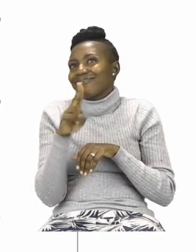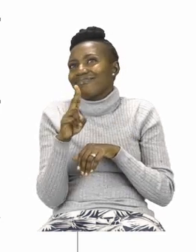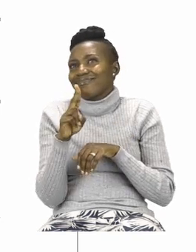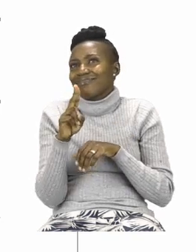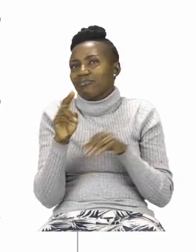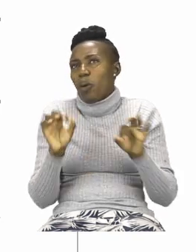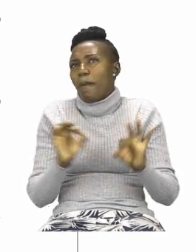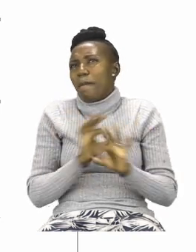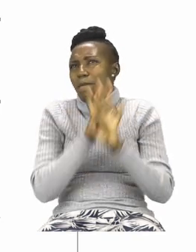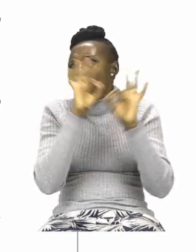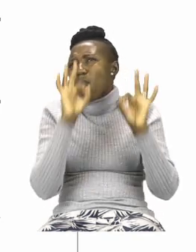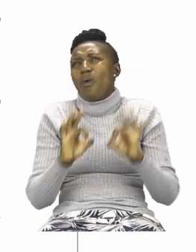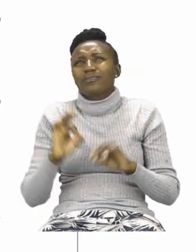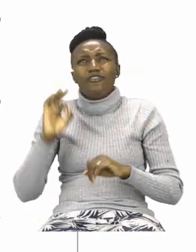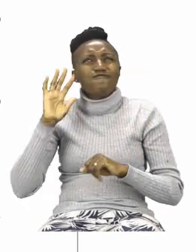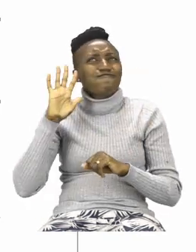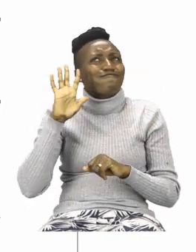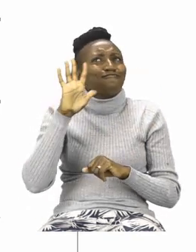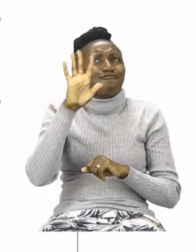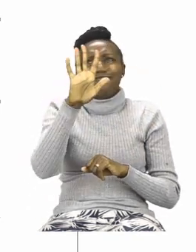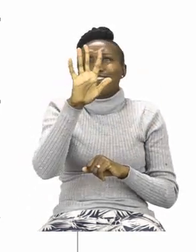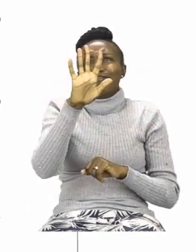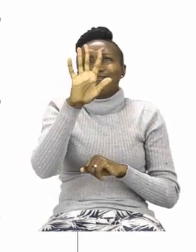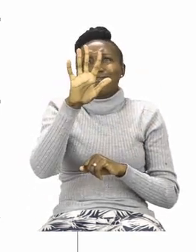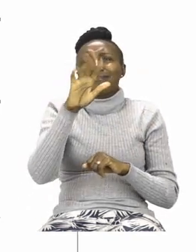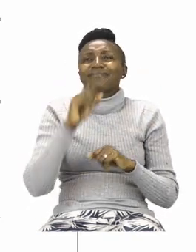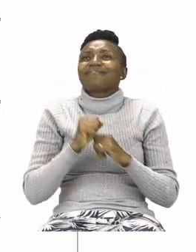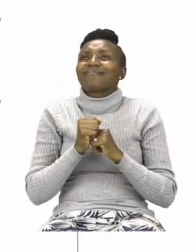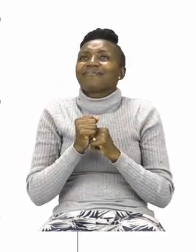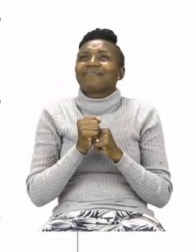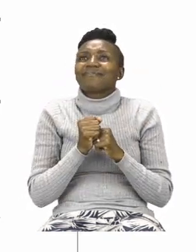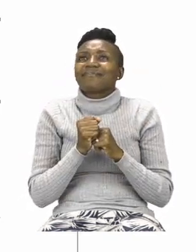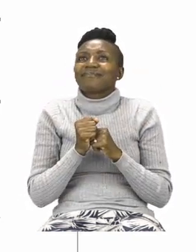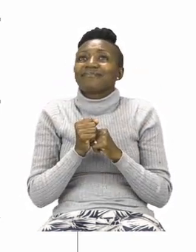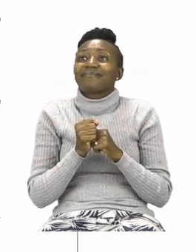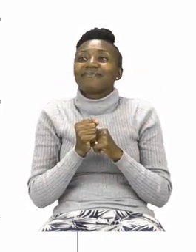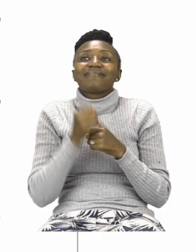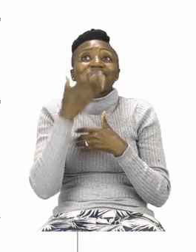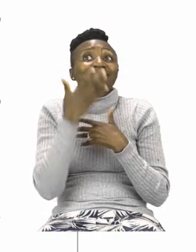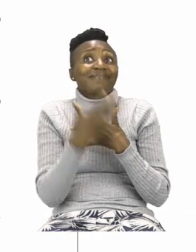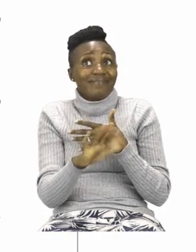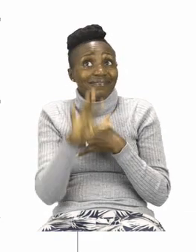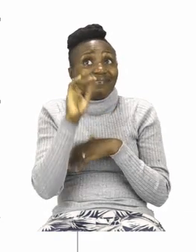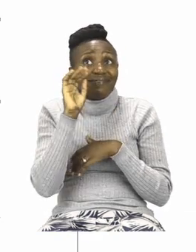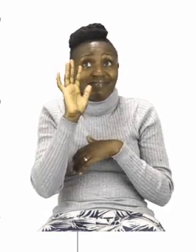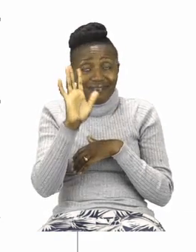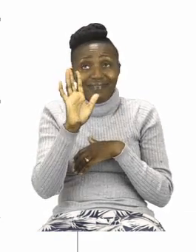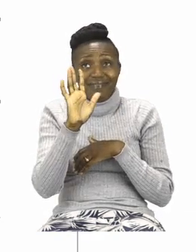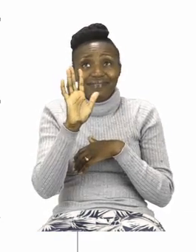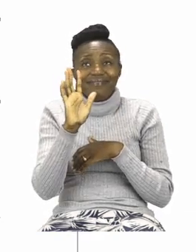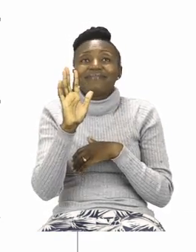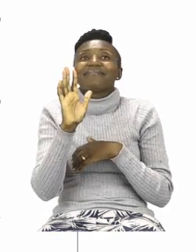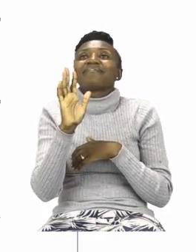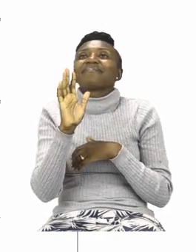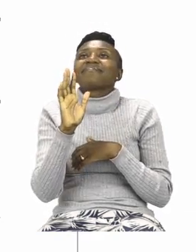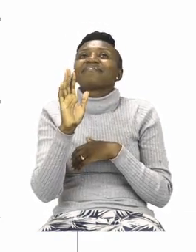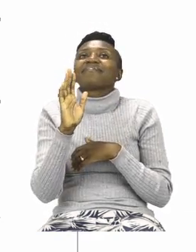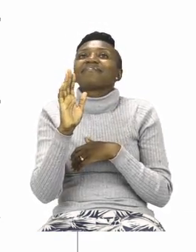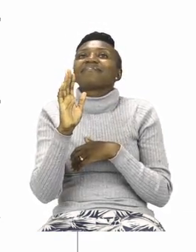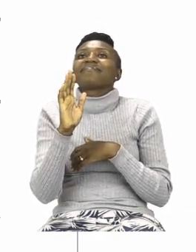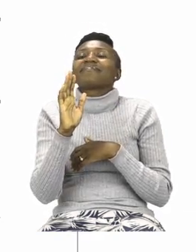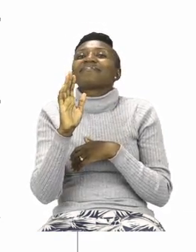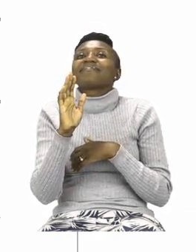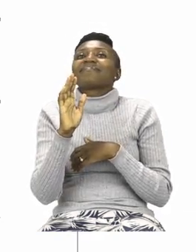best 5 ever. When you're done with number 5, you can move on to the next